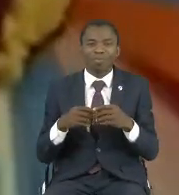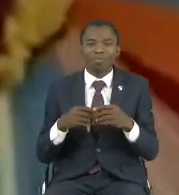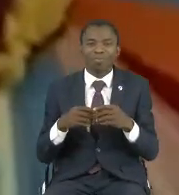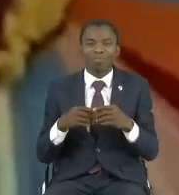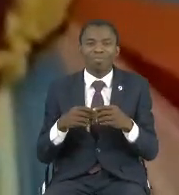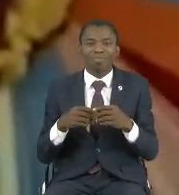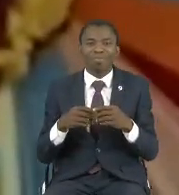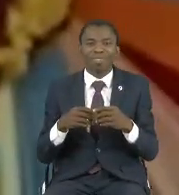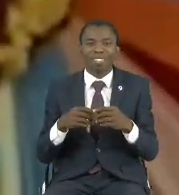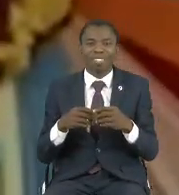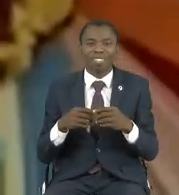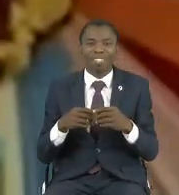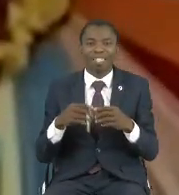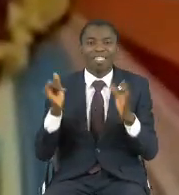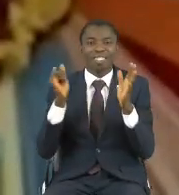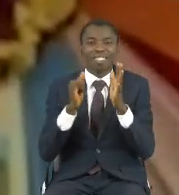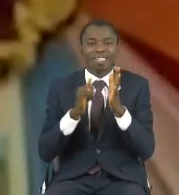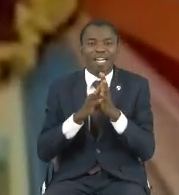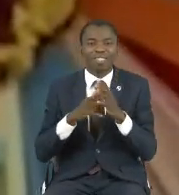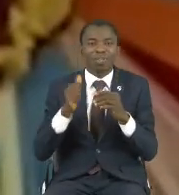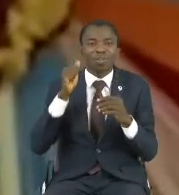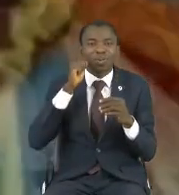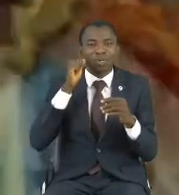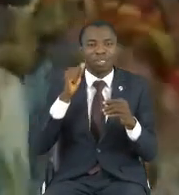That one is village clapping.